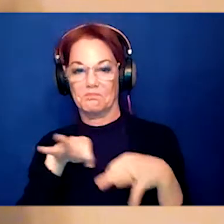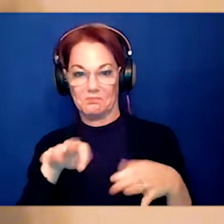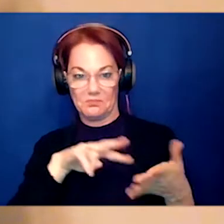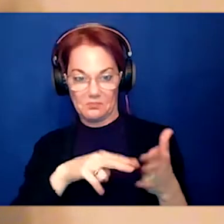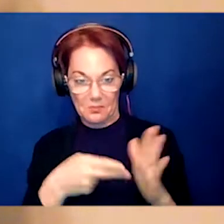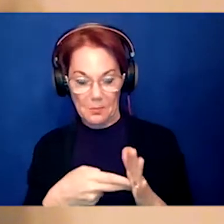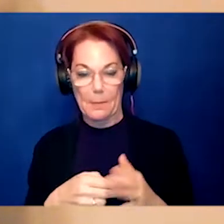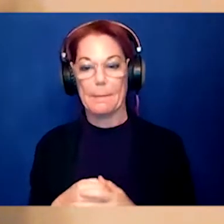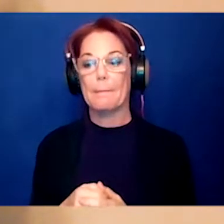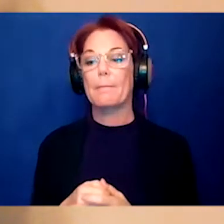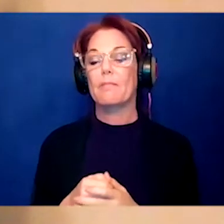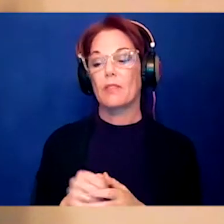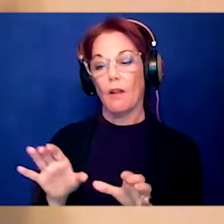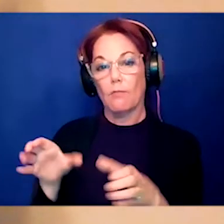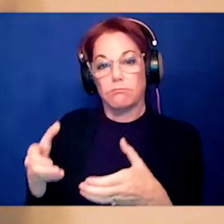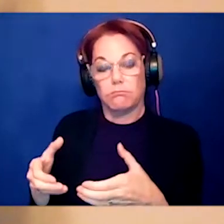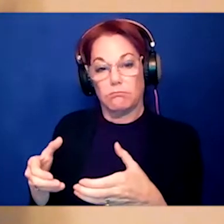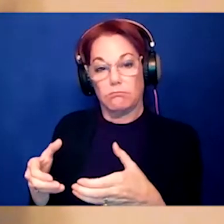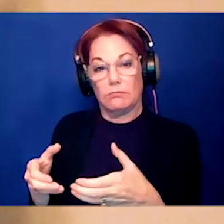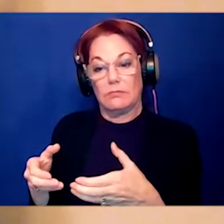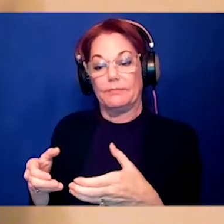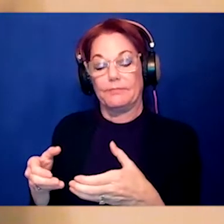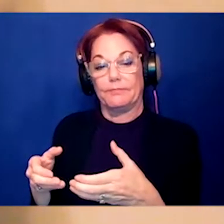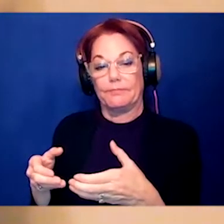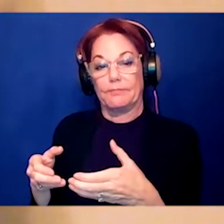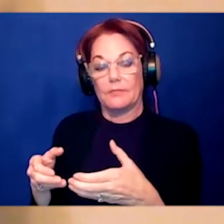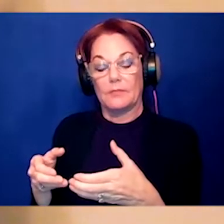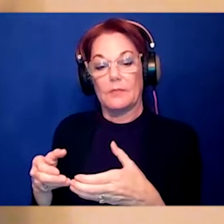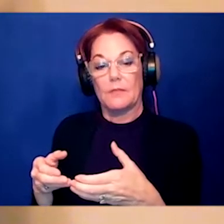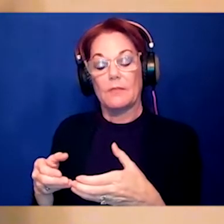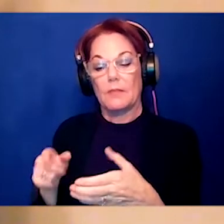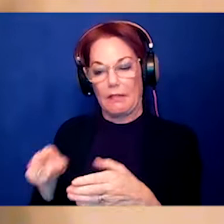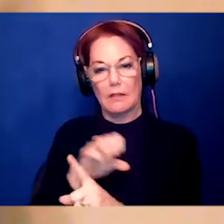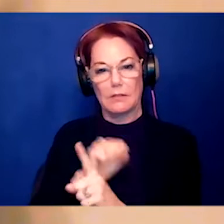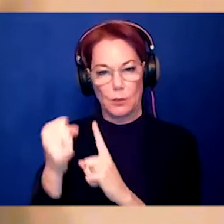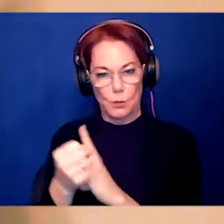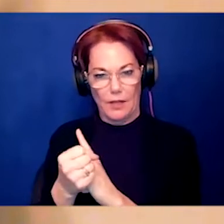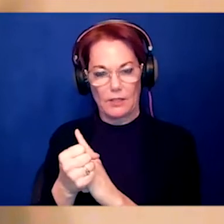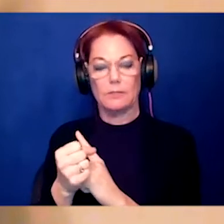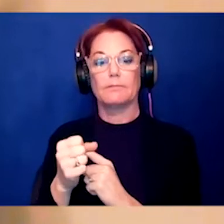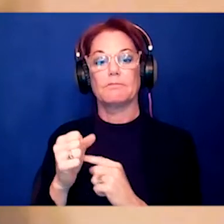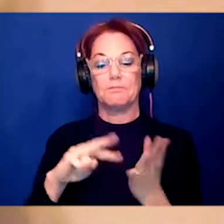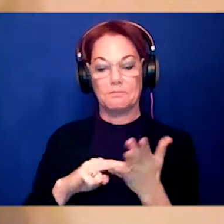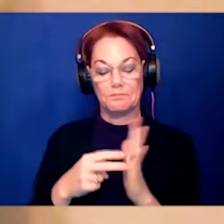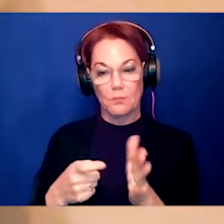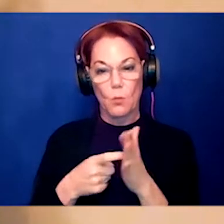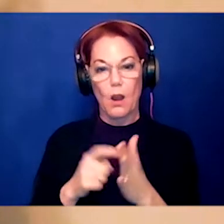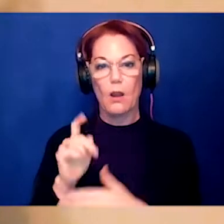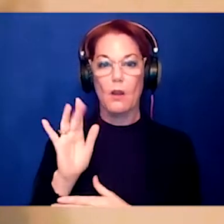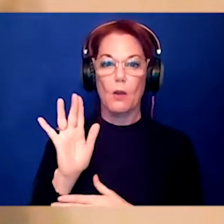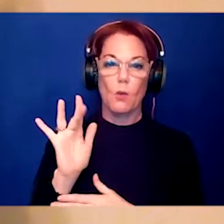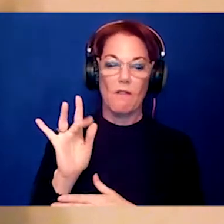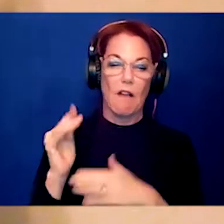UNHCR, defines a protracted refugee situation as one in which 25,000 or more refugees from the